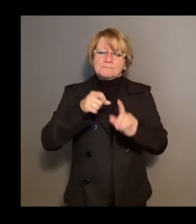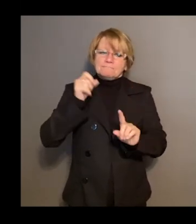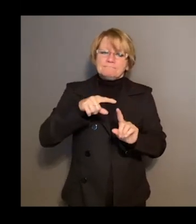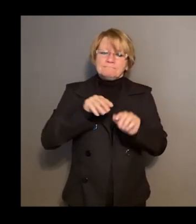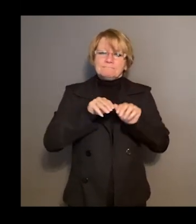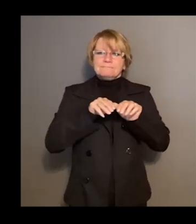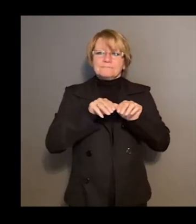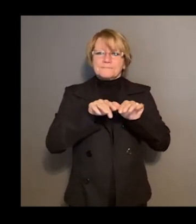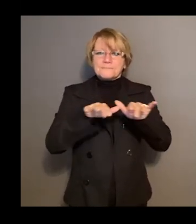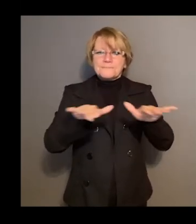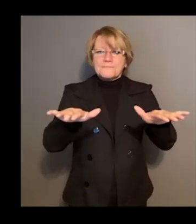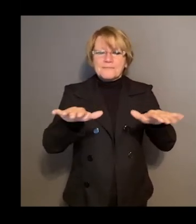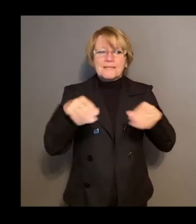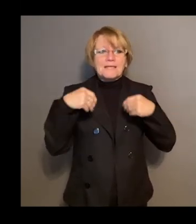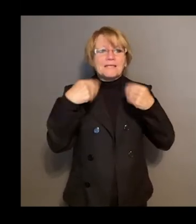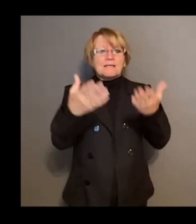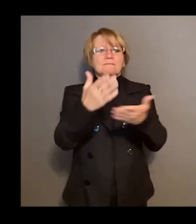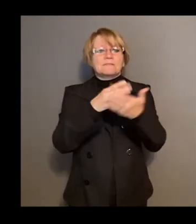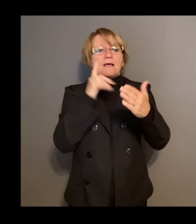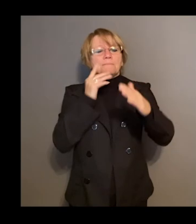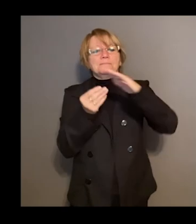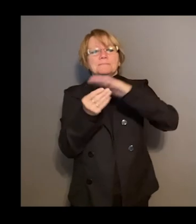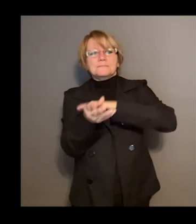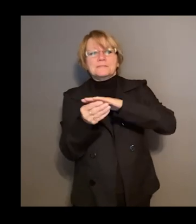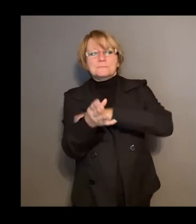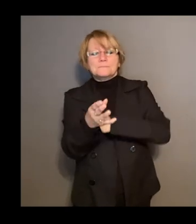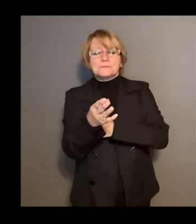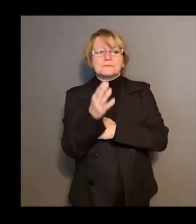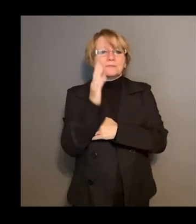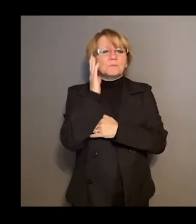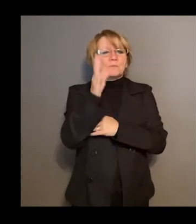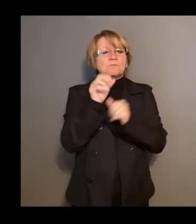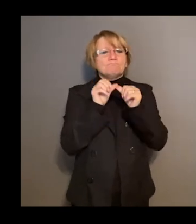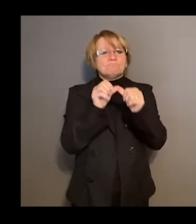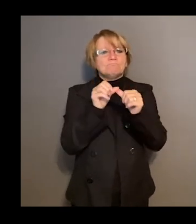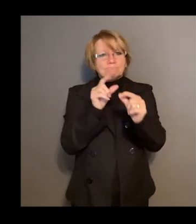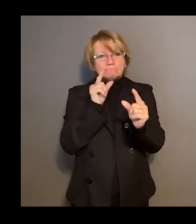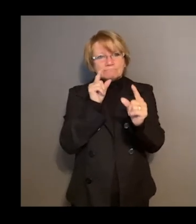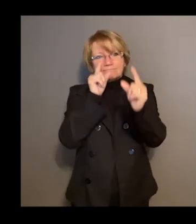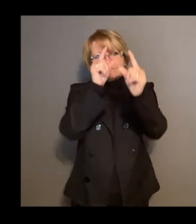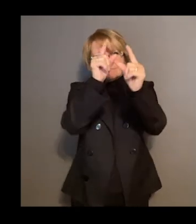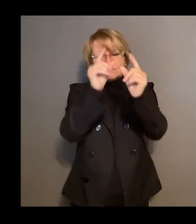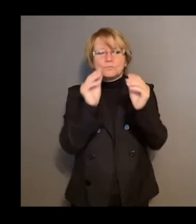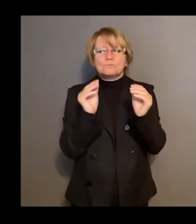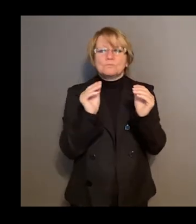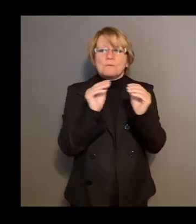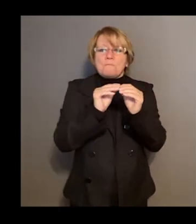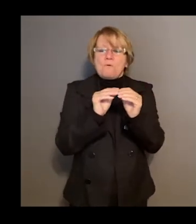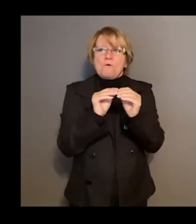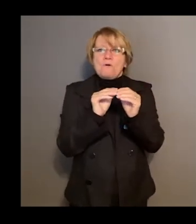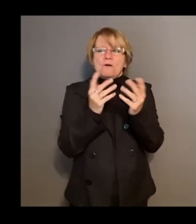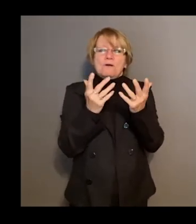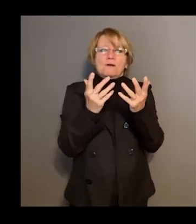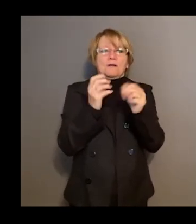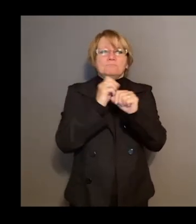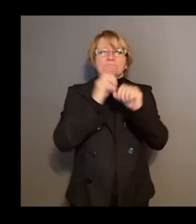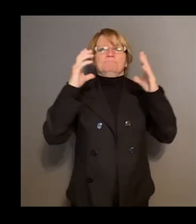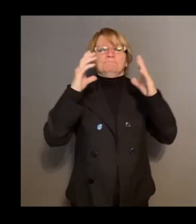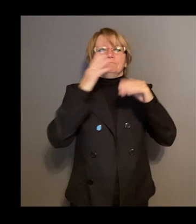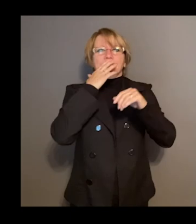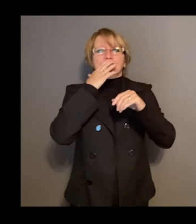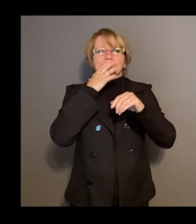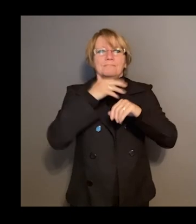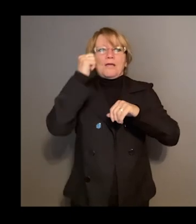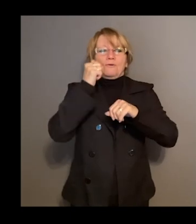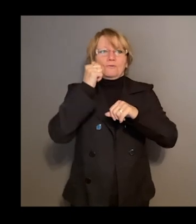really start it, and to also give some tips and continue to build towards a greater